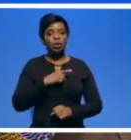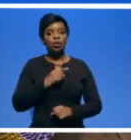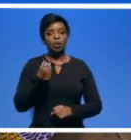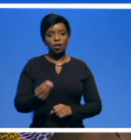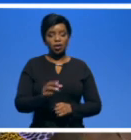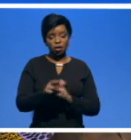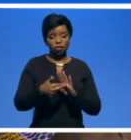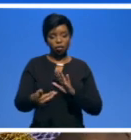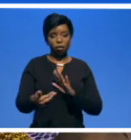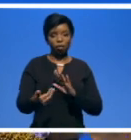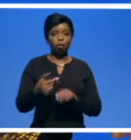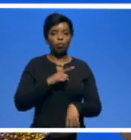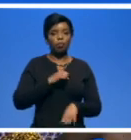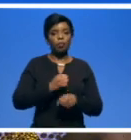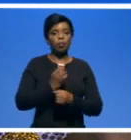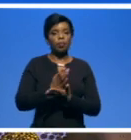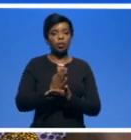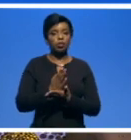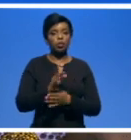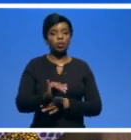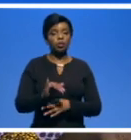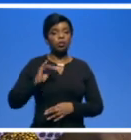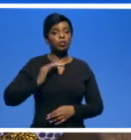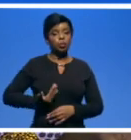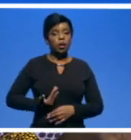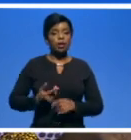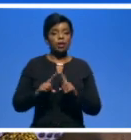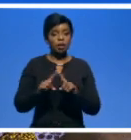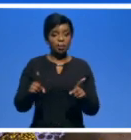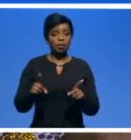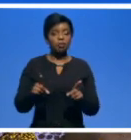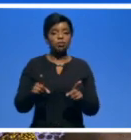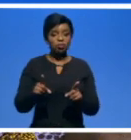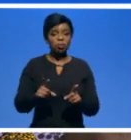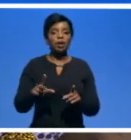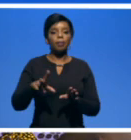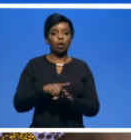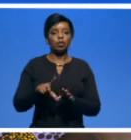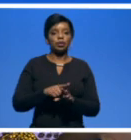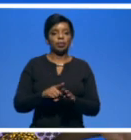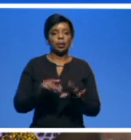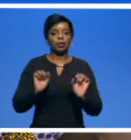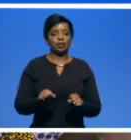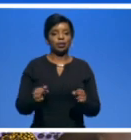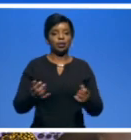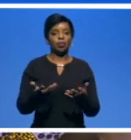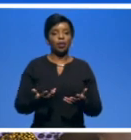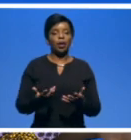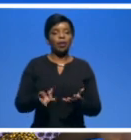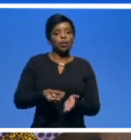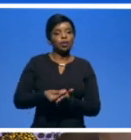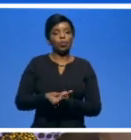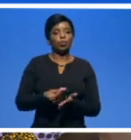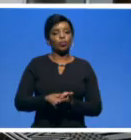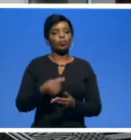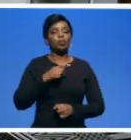in ensuring that women are participating in the economy, of ensuring that they